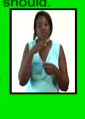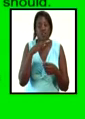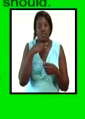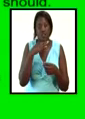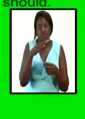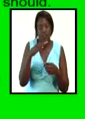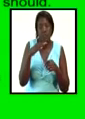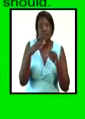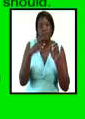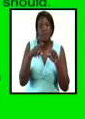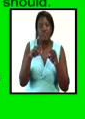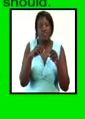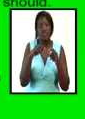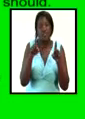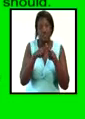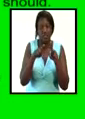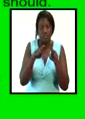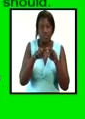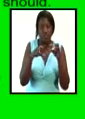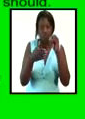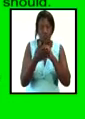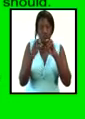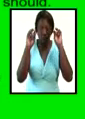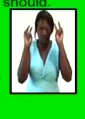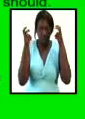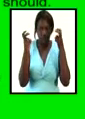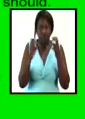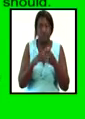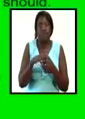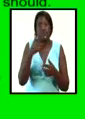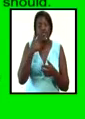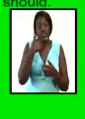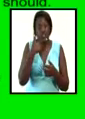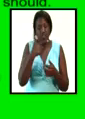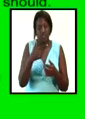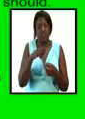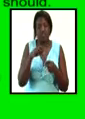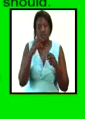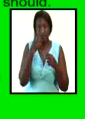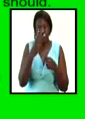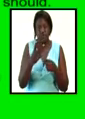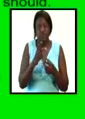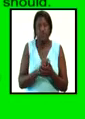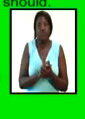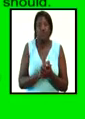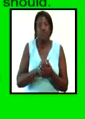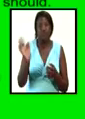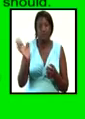Thank you for watching. Until next time, from me, Oz, and the Namco crew, it's goodbye.